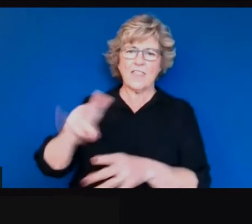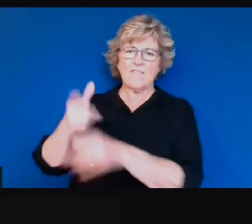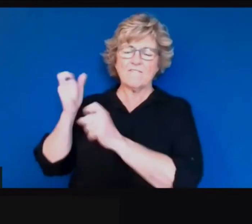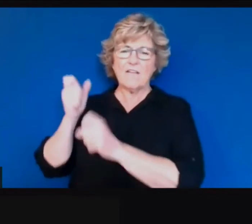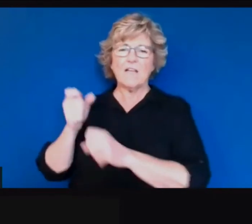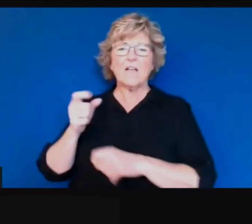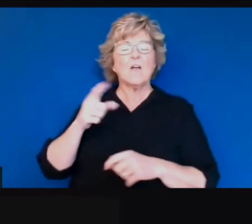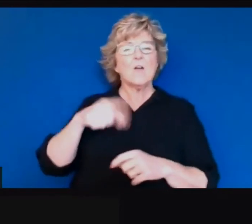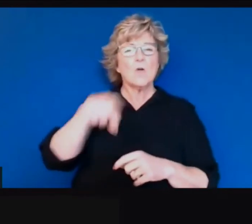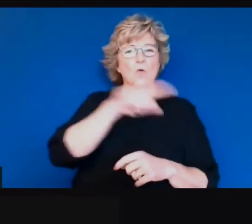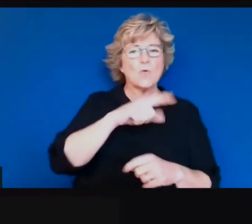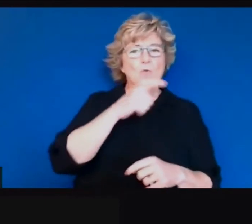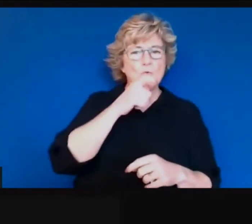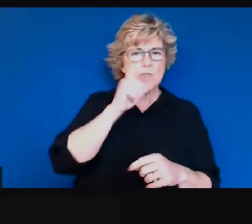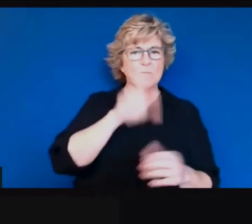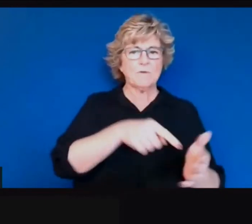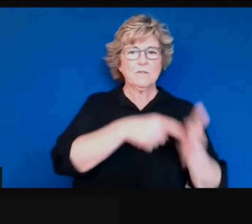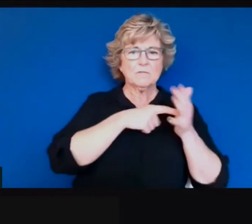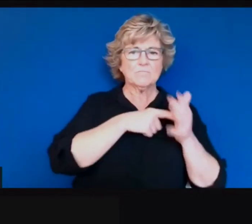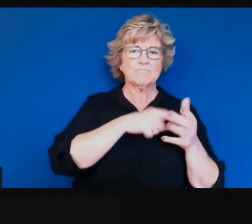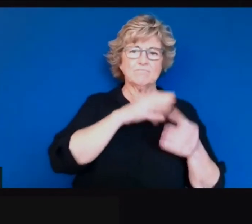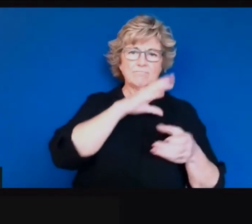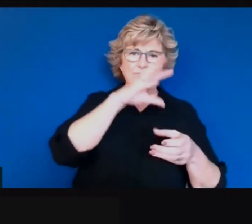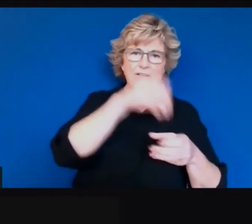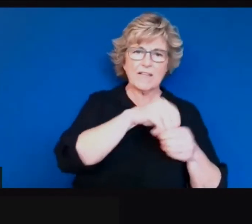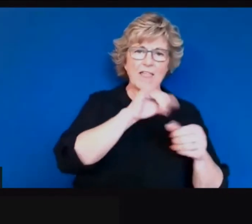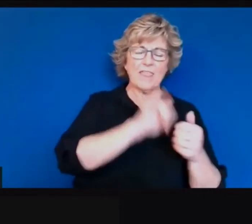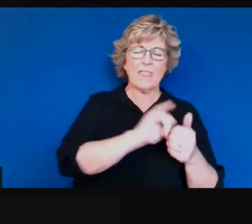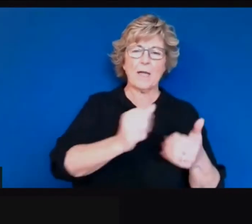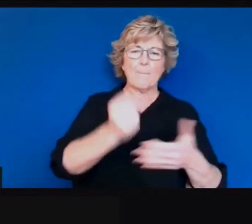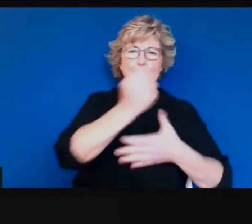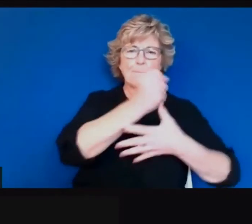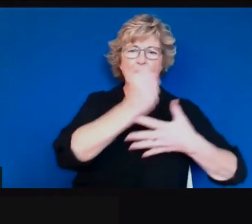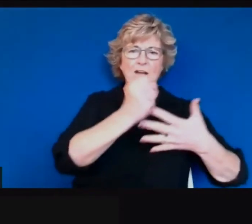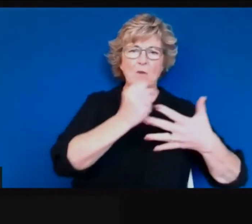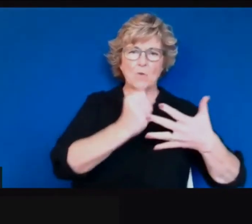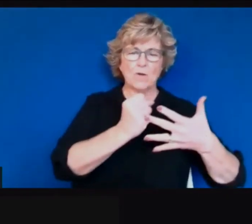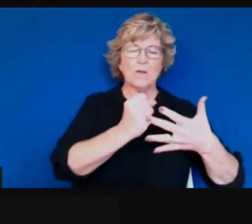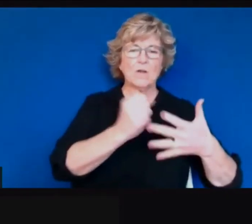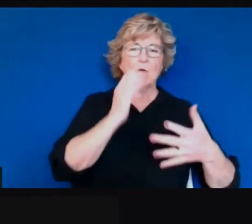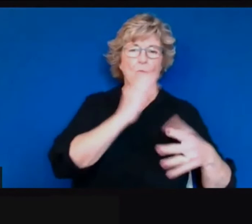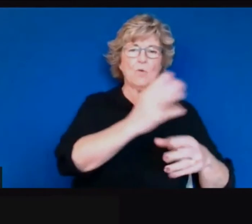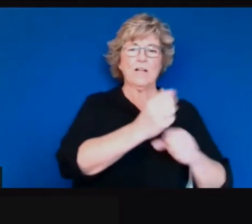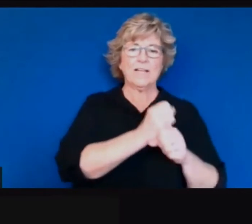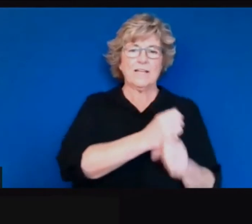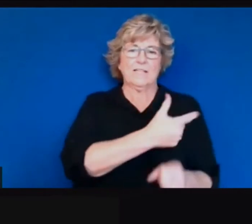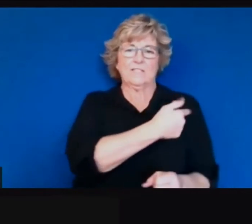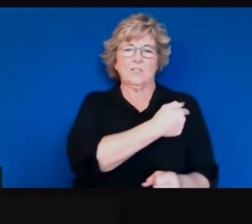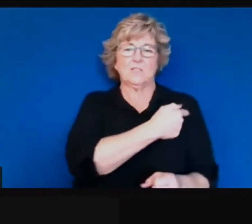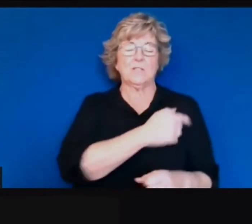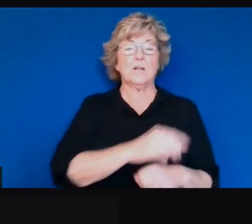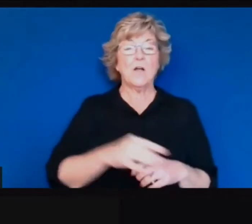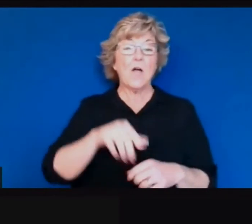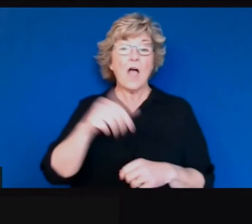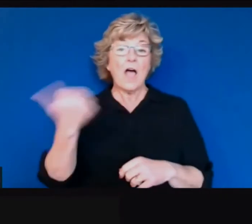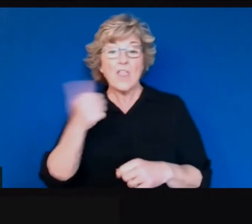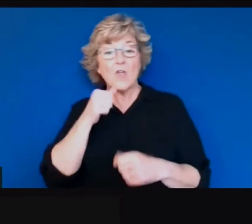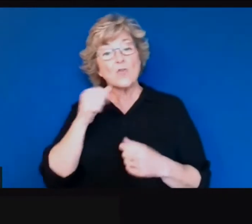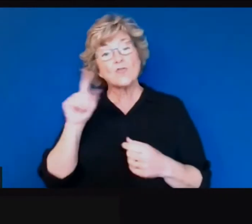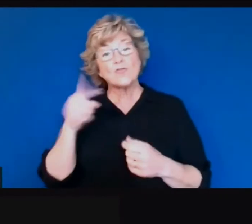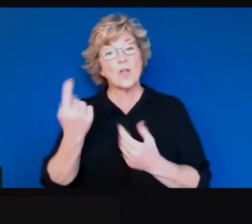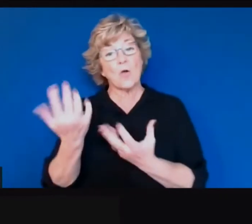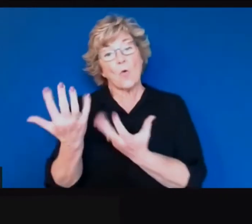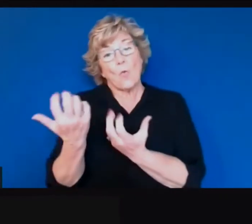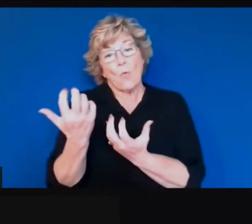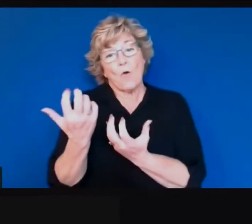are able to, that the supply is sufficient based on our plans, and that those who are just eager to get it and look